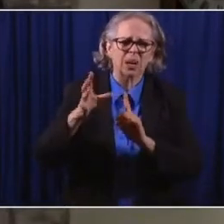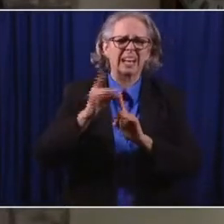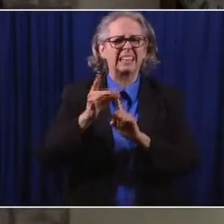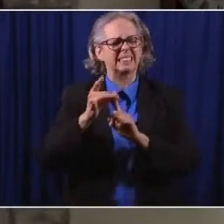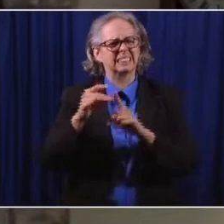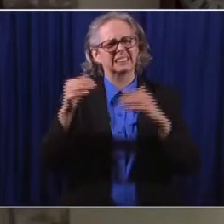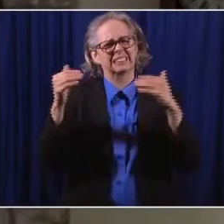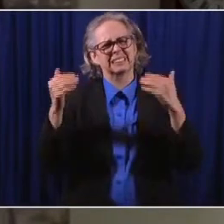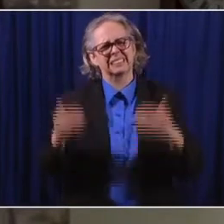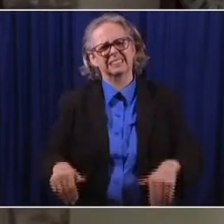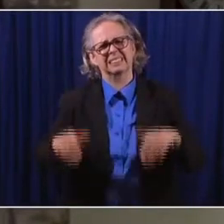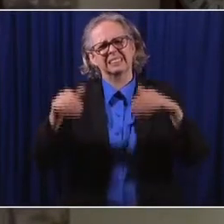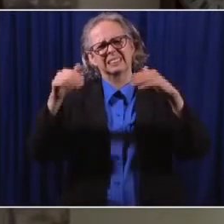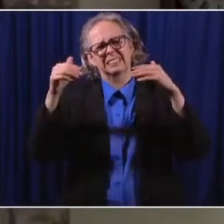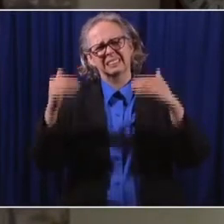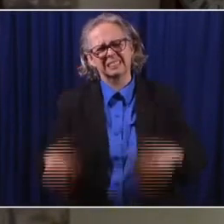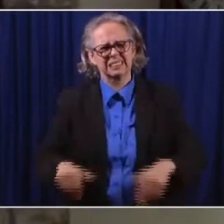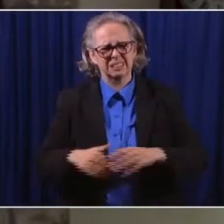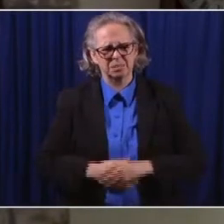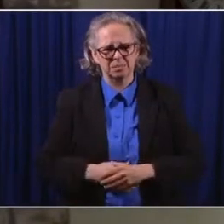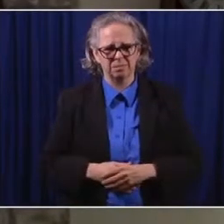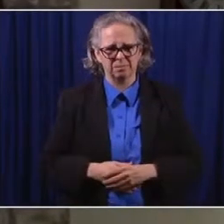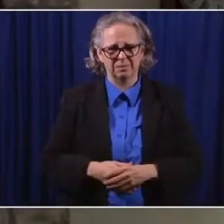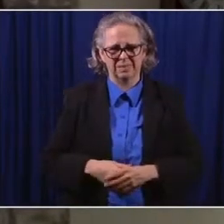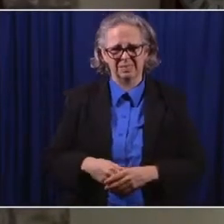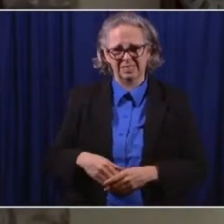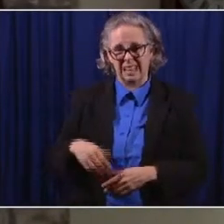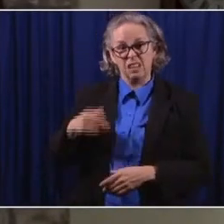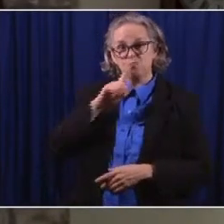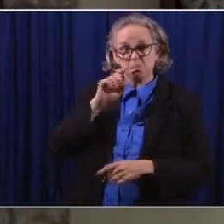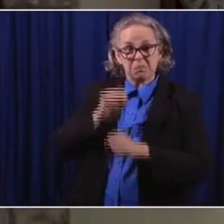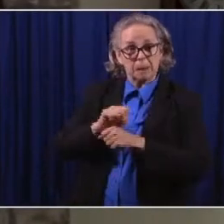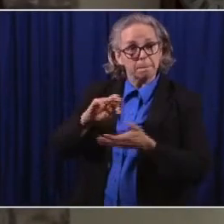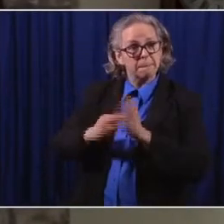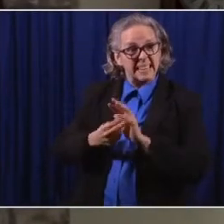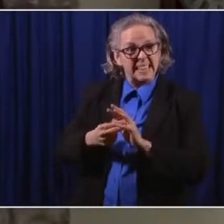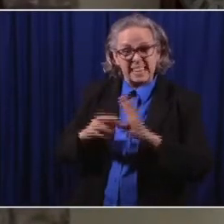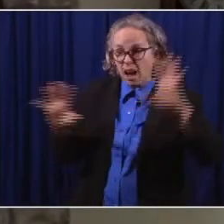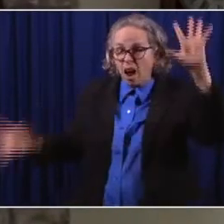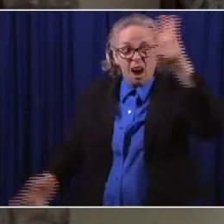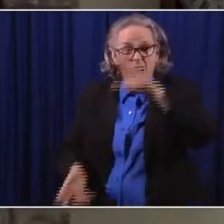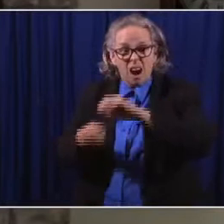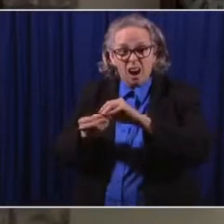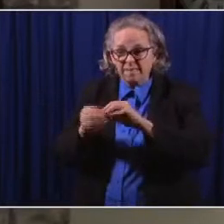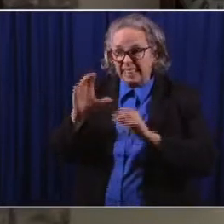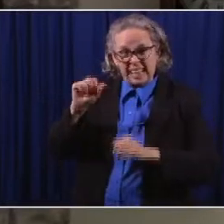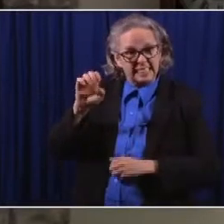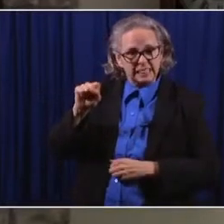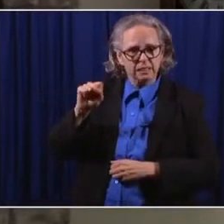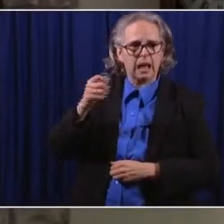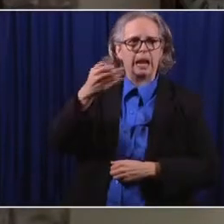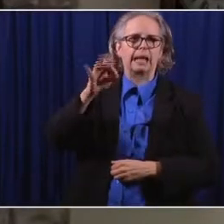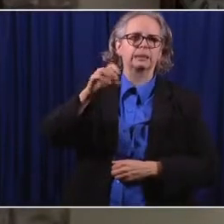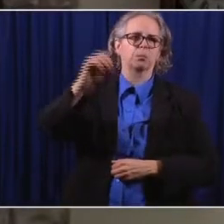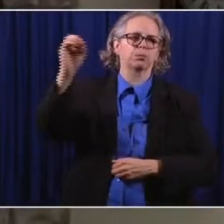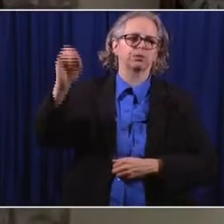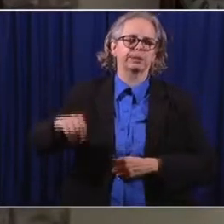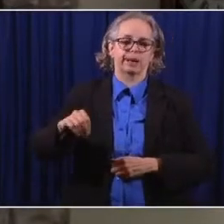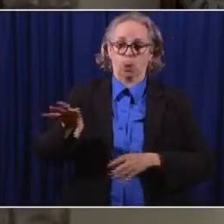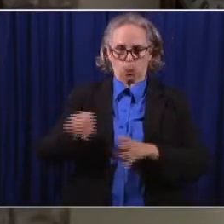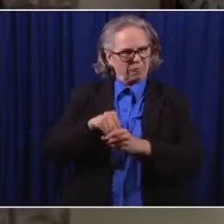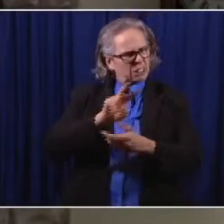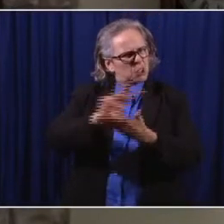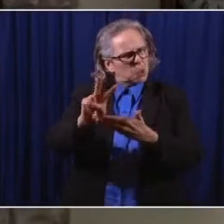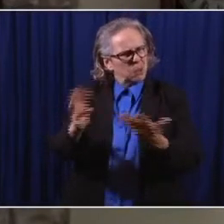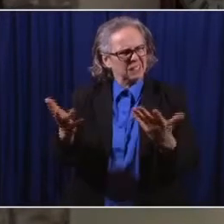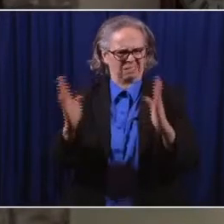pandemic. That's a 19% of their total cases have occurred during the last 2 weeks. They're also seeing an increase